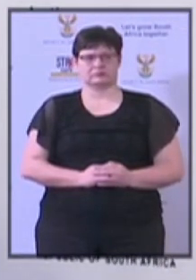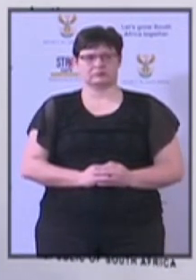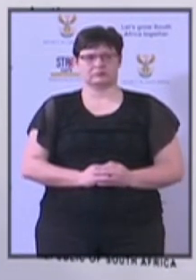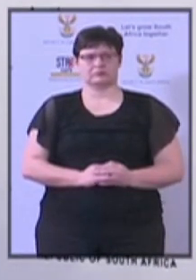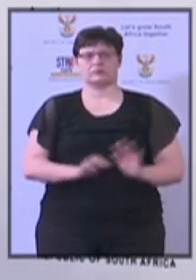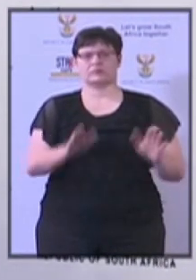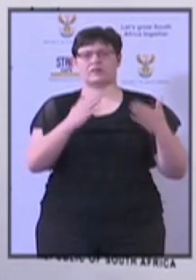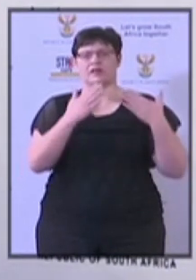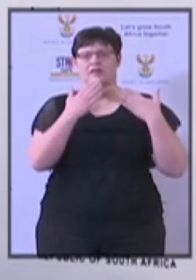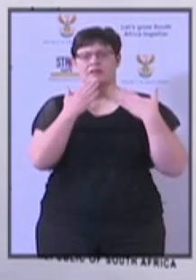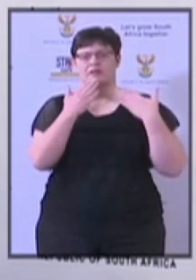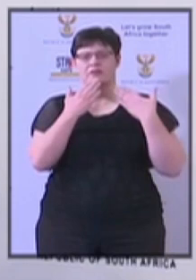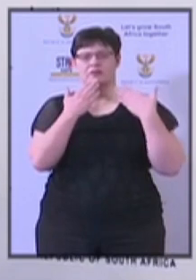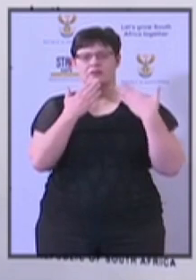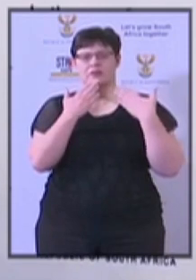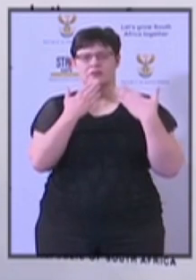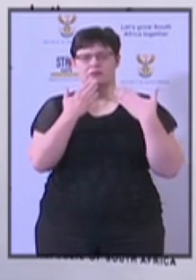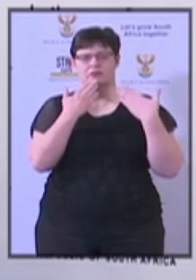Thank you very much.